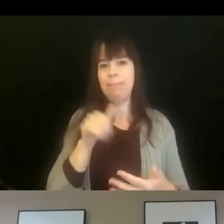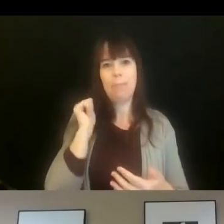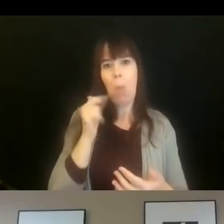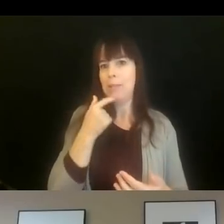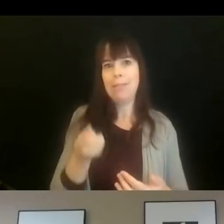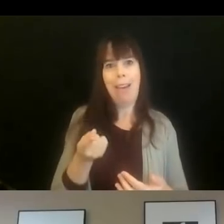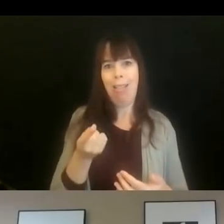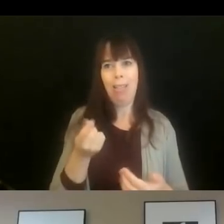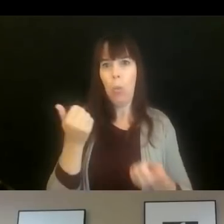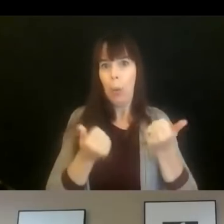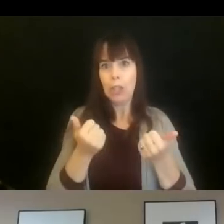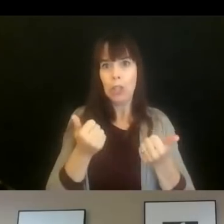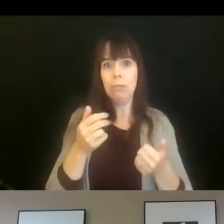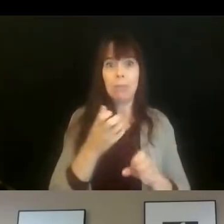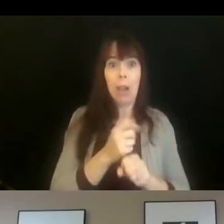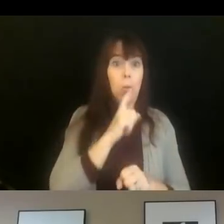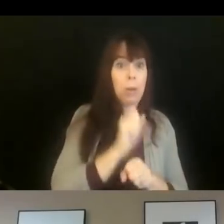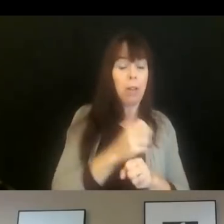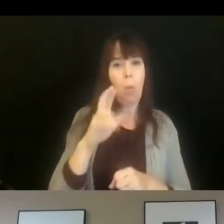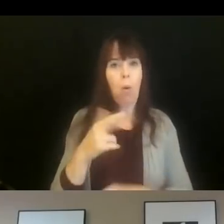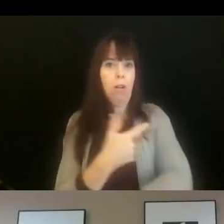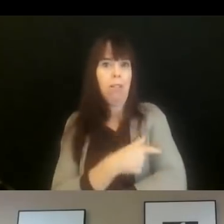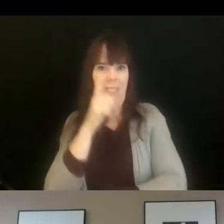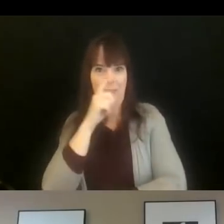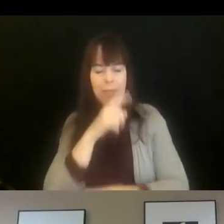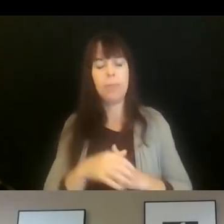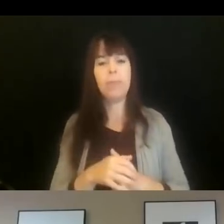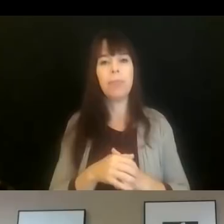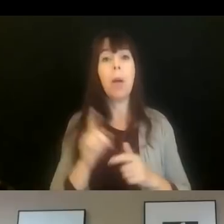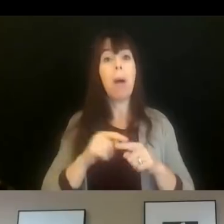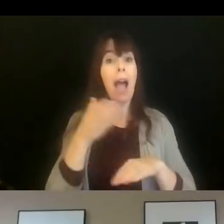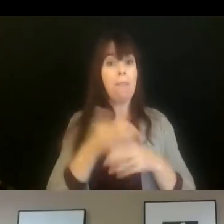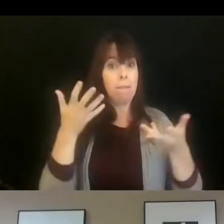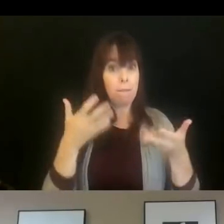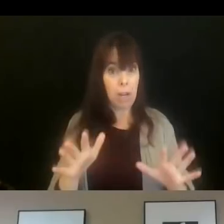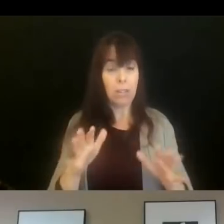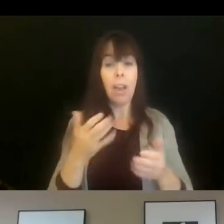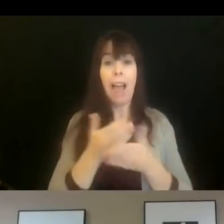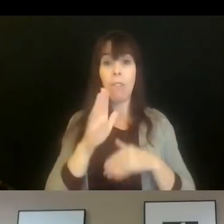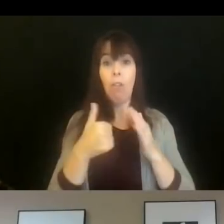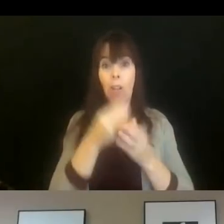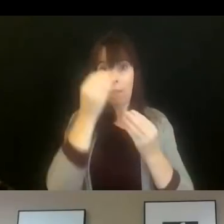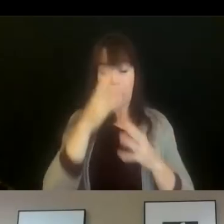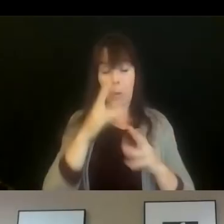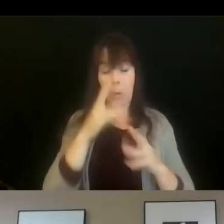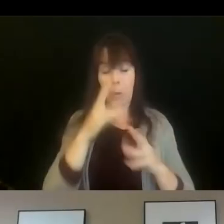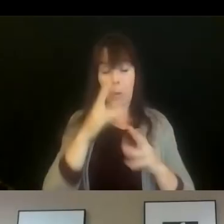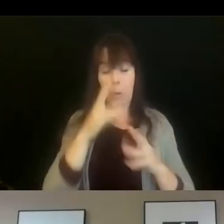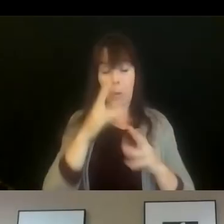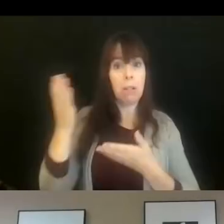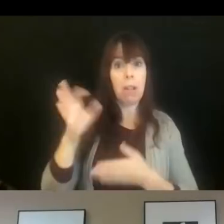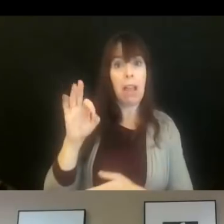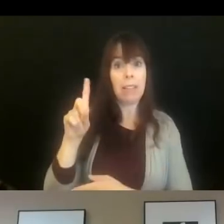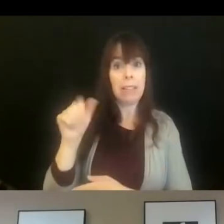let anyone know. However, at the end of the study, after the data is fully analyzed and submitted to the FDA, and FDA